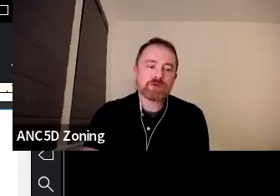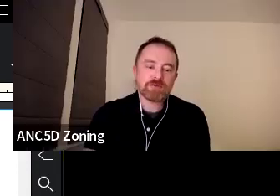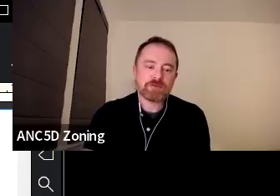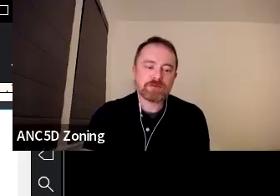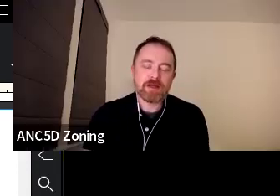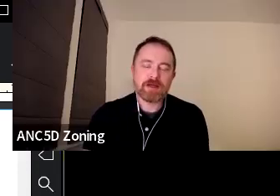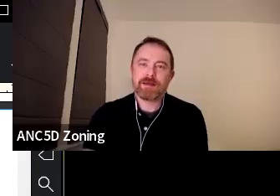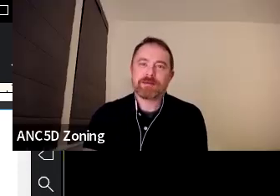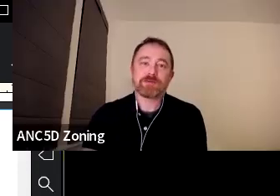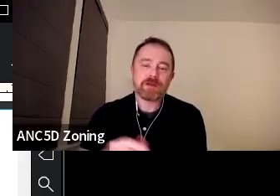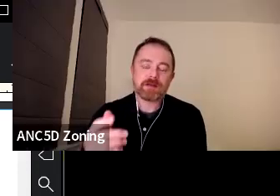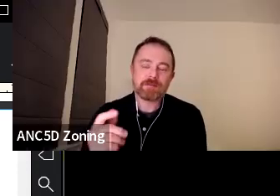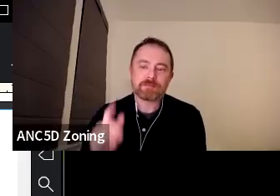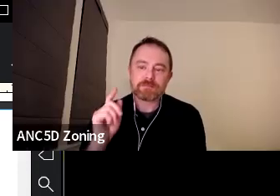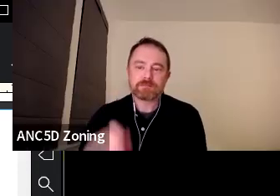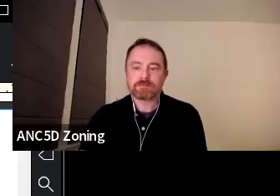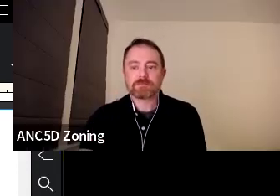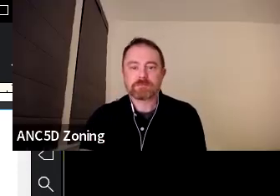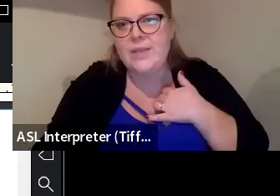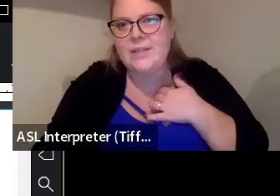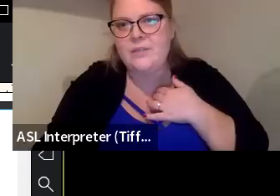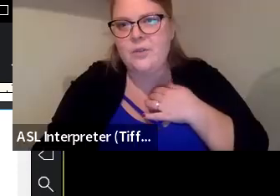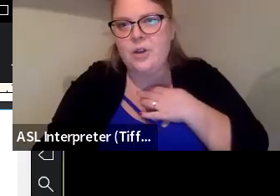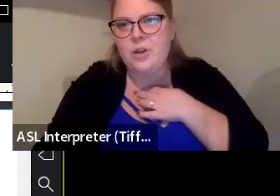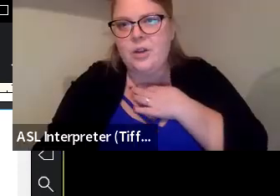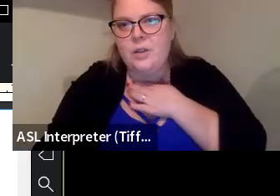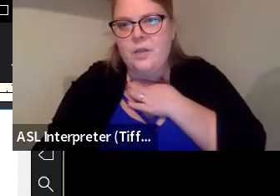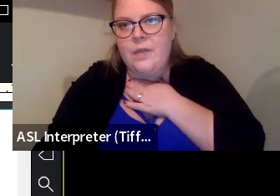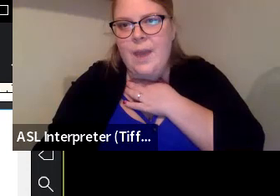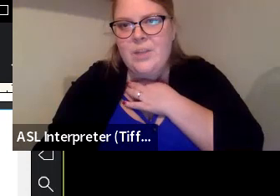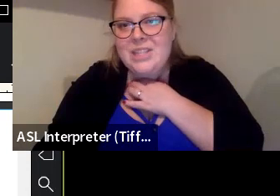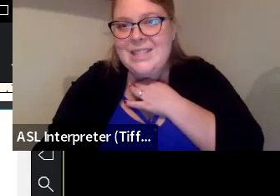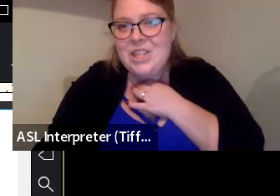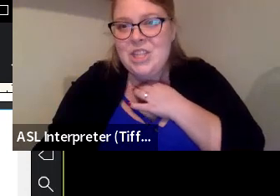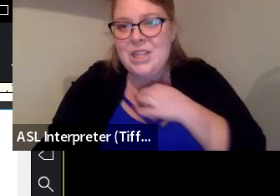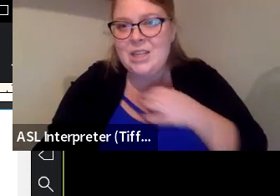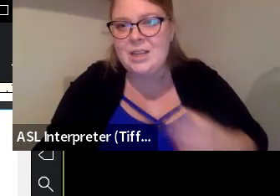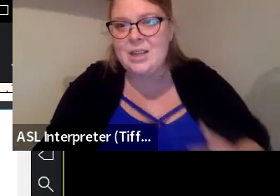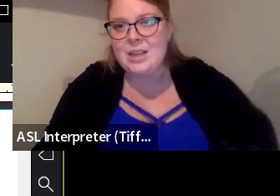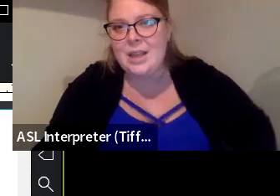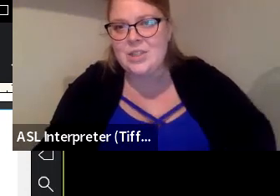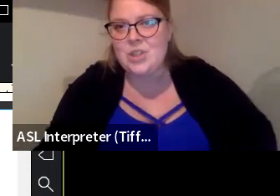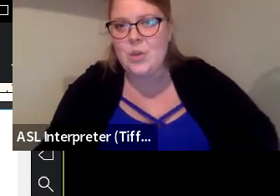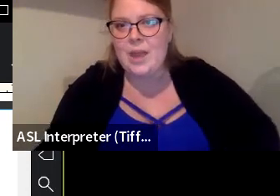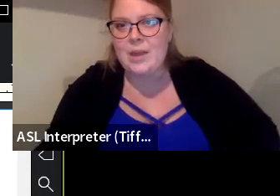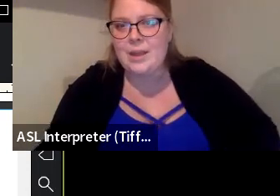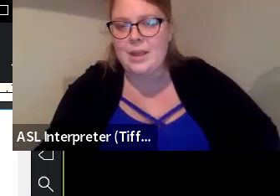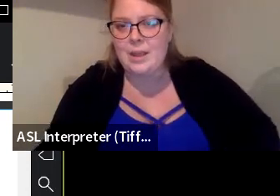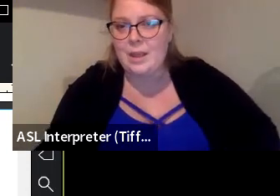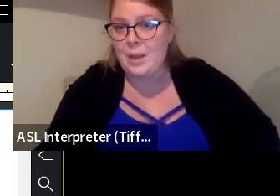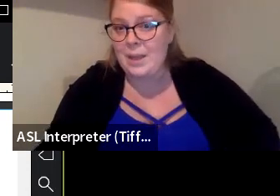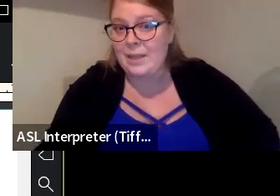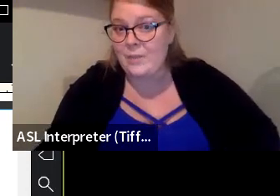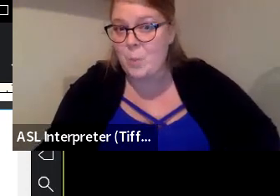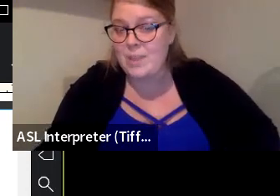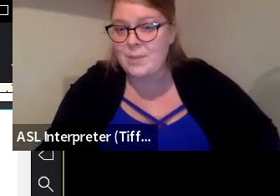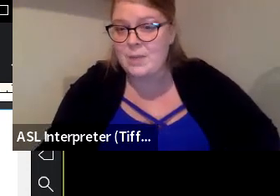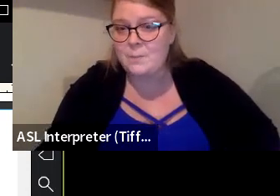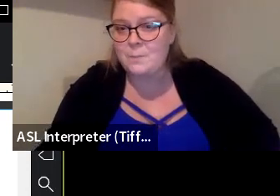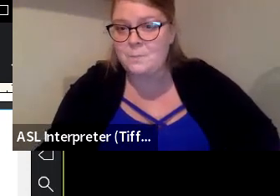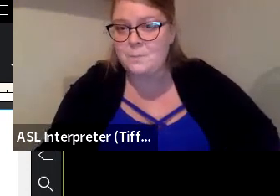I'm curious, just. So the reason for that much extension is so that it can be a